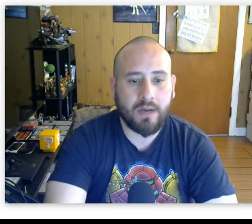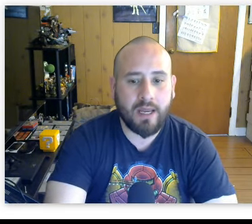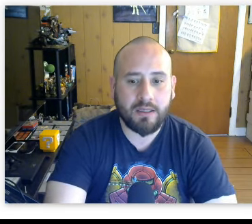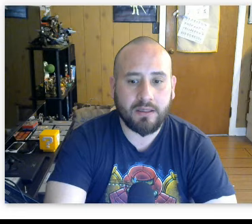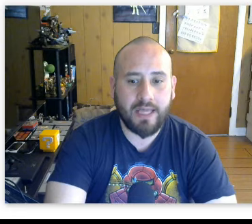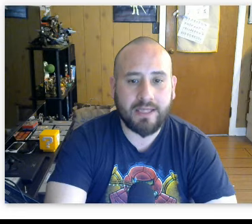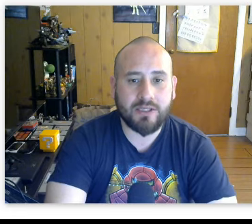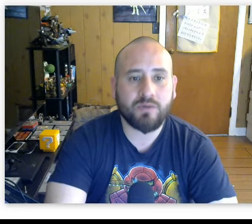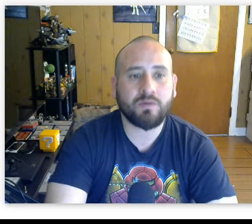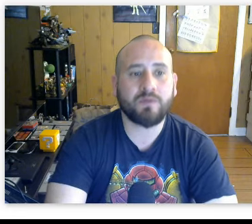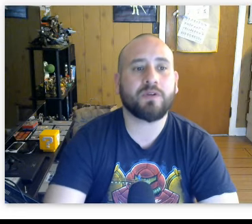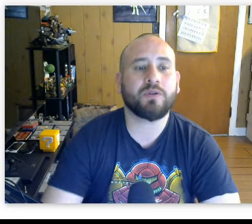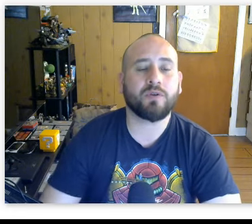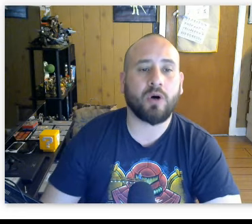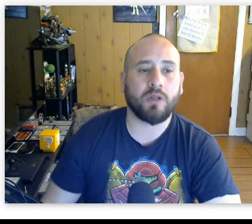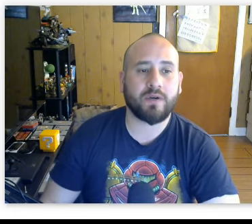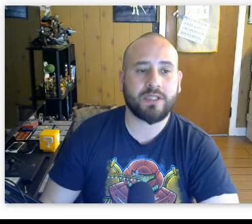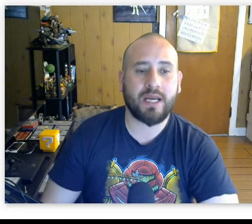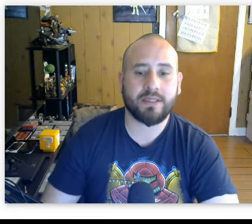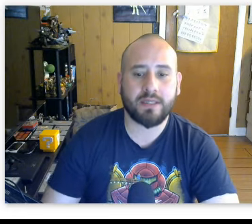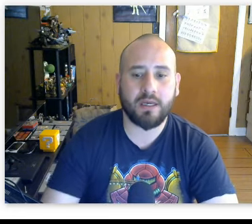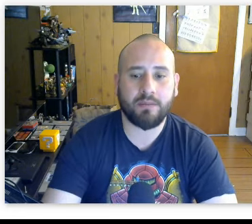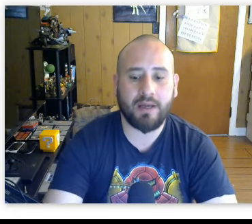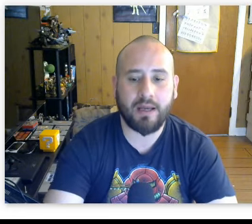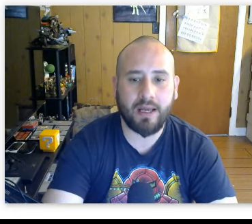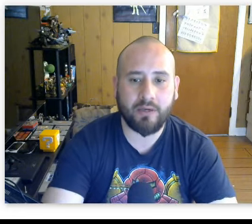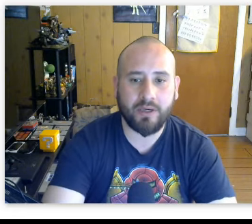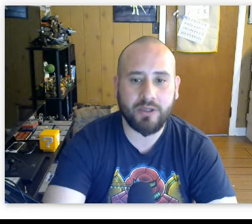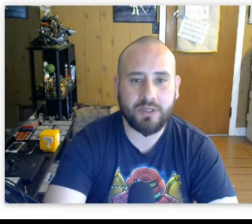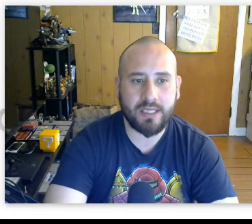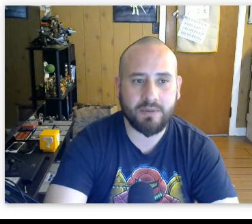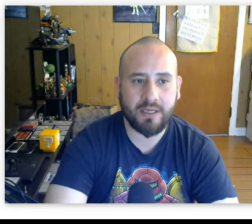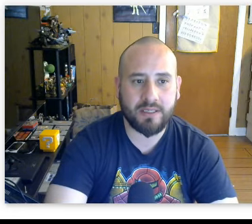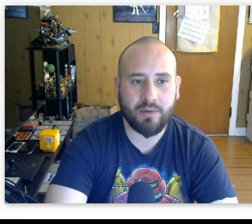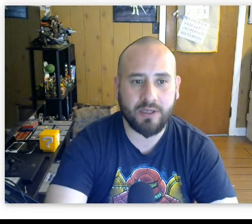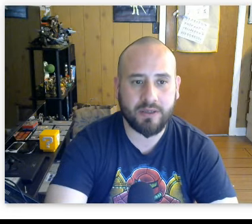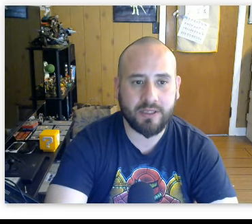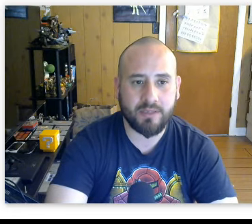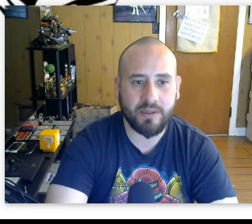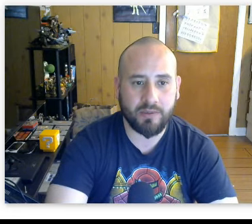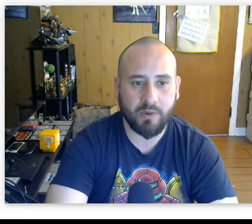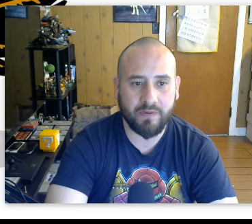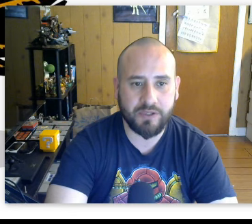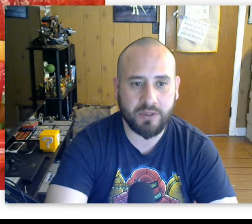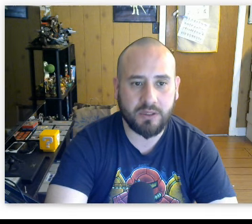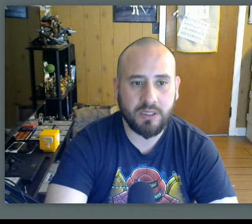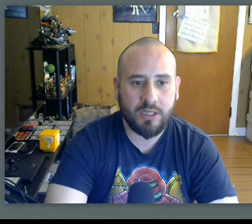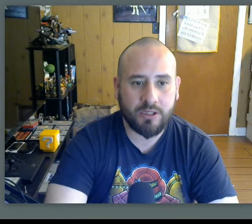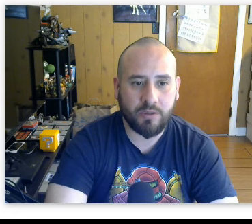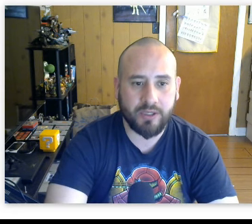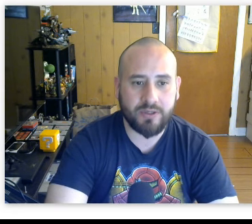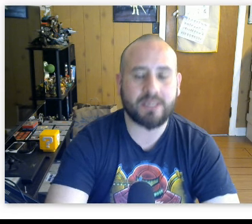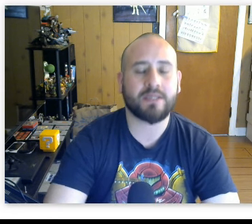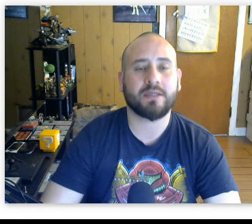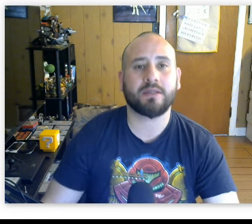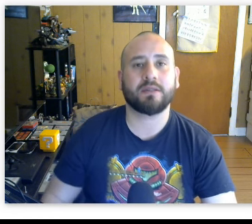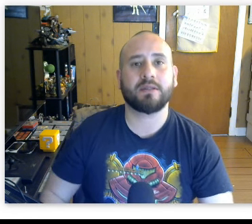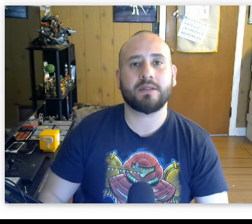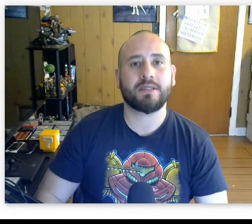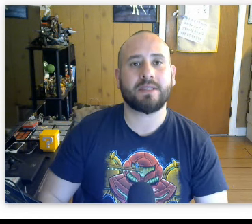All right. Let's review all of our signs. I don't want to use this because I want it to be a little bit more visual. So we're going to use